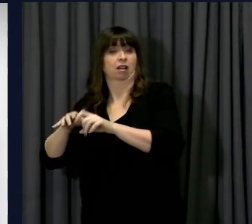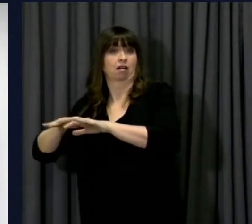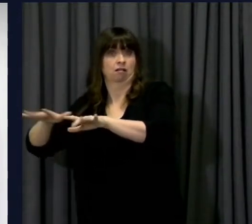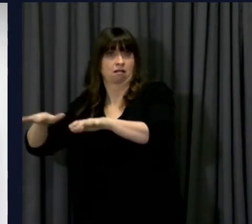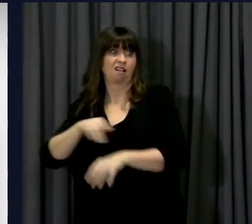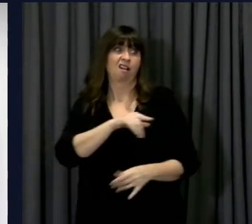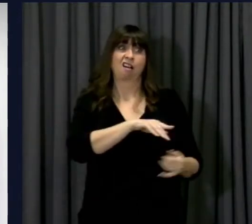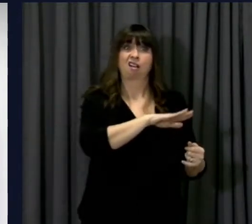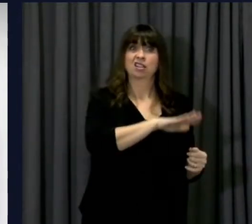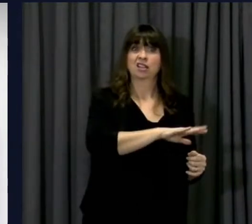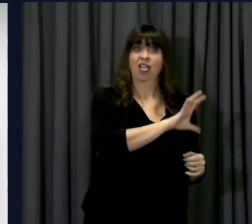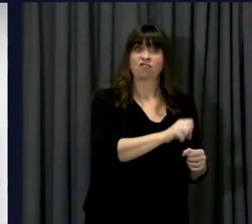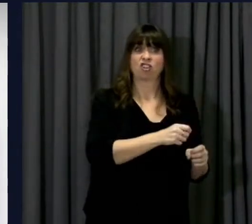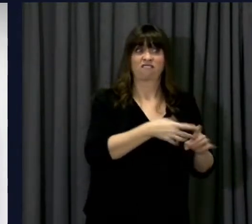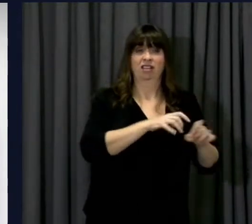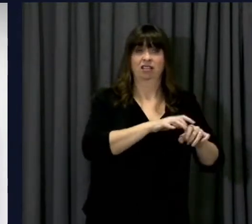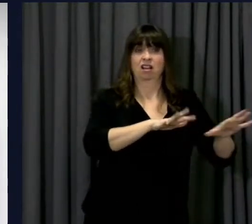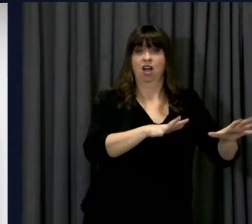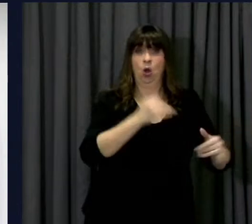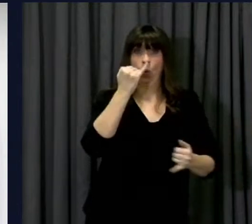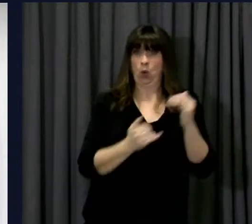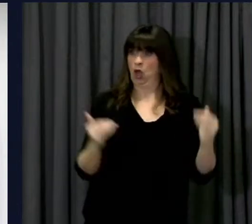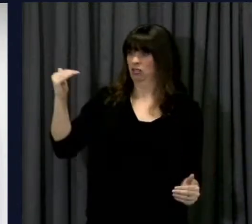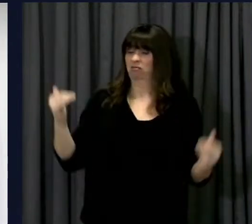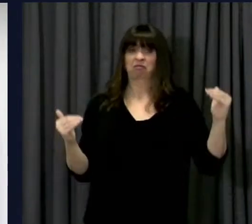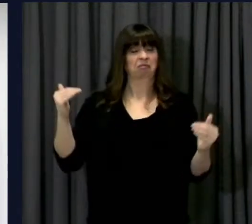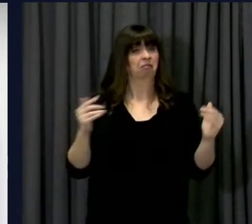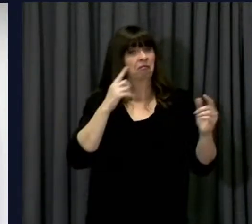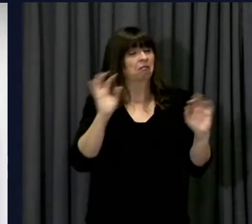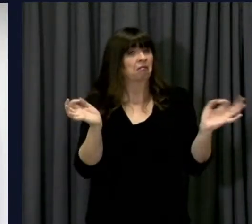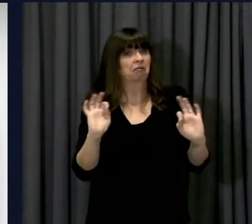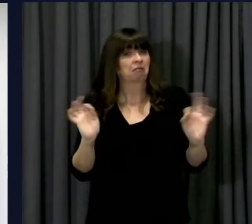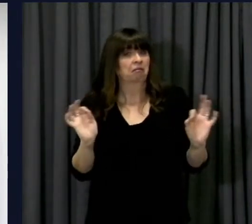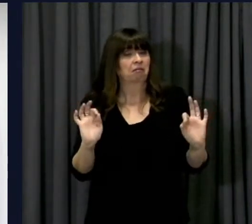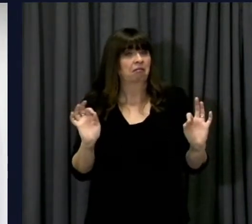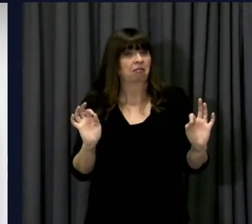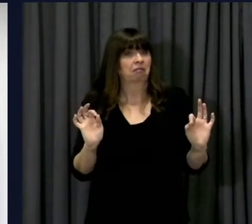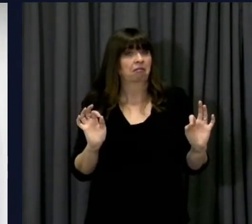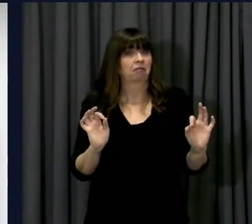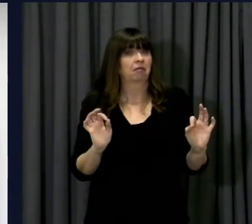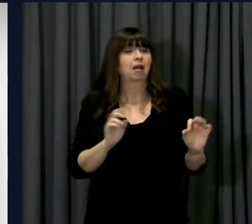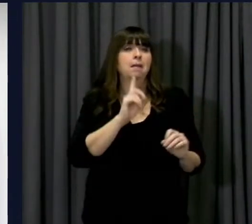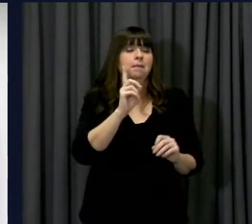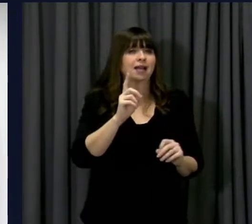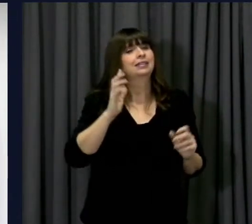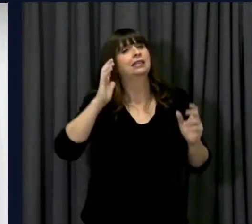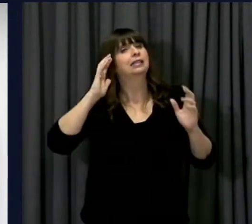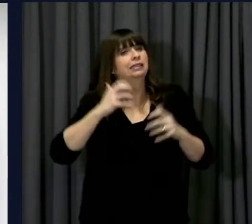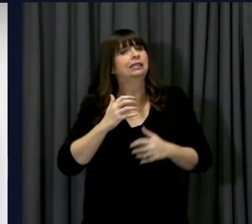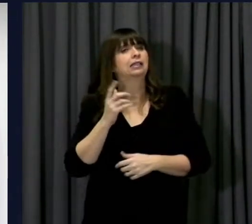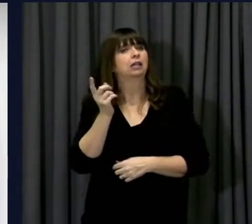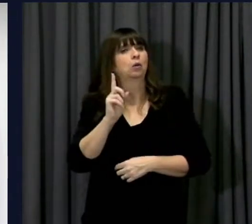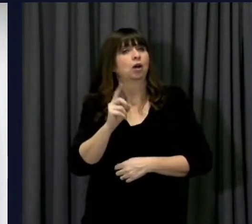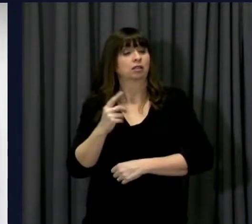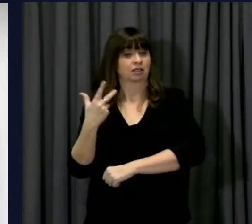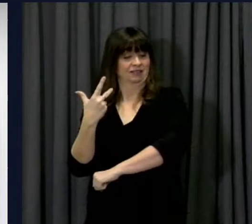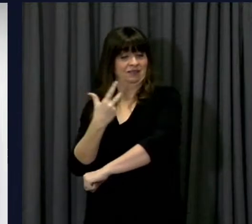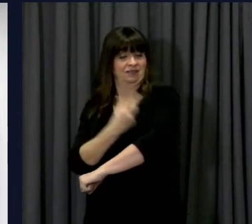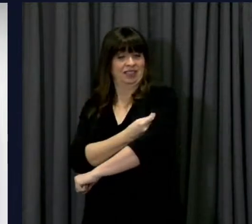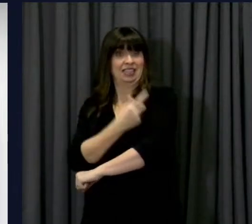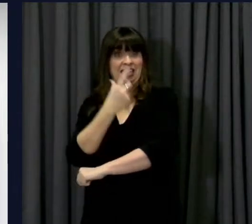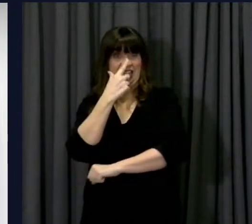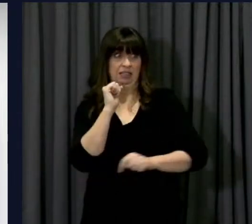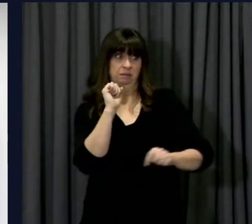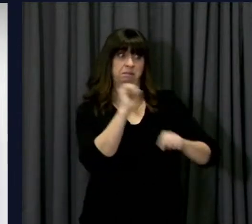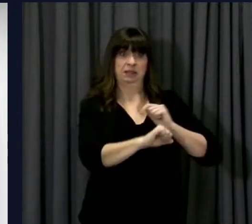causes more harm. The bigger concern about the South African variant was whether it would reduce the immune response of the vaccine. Now, as I